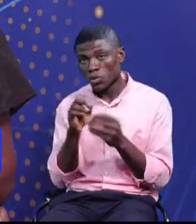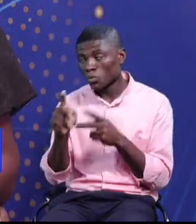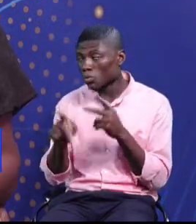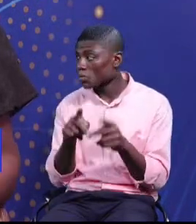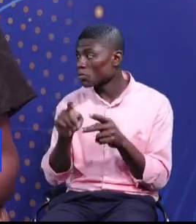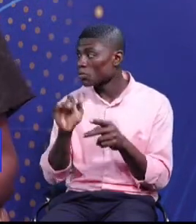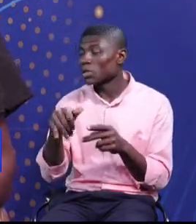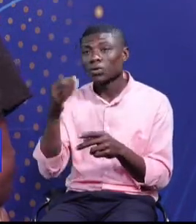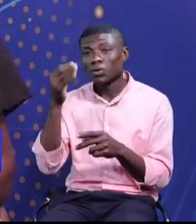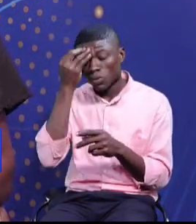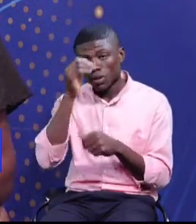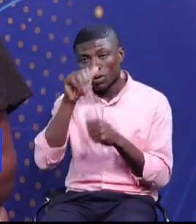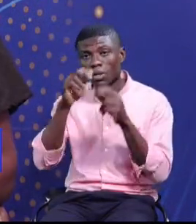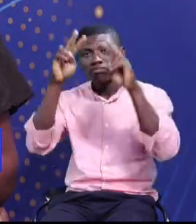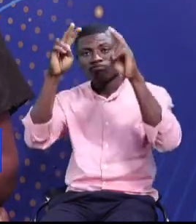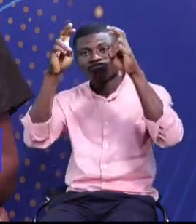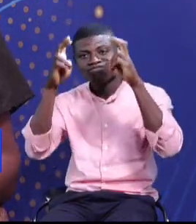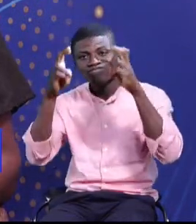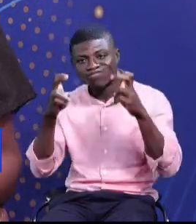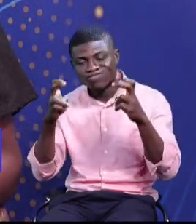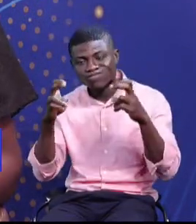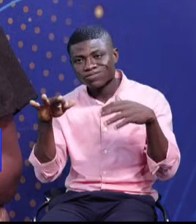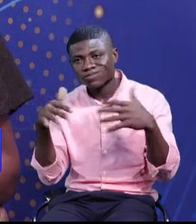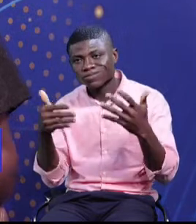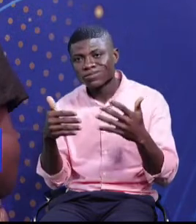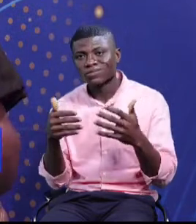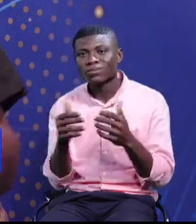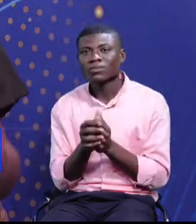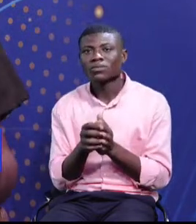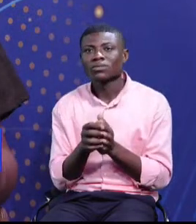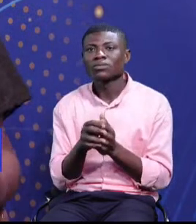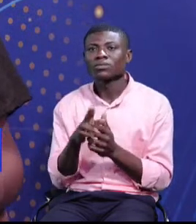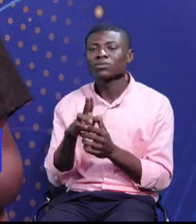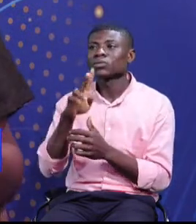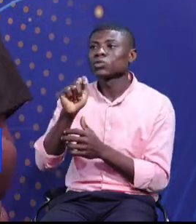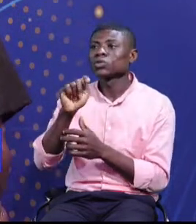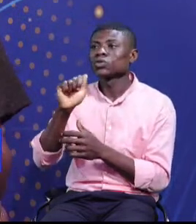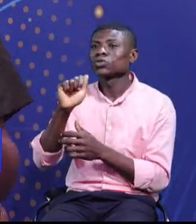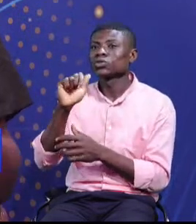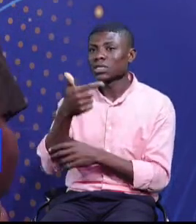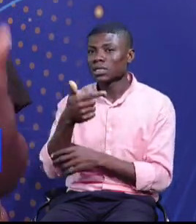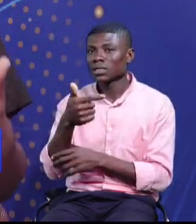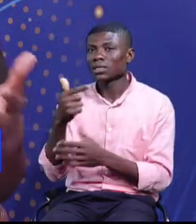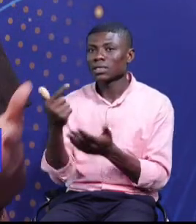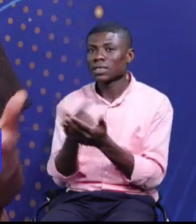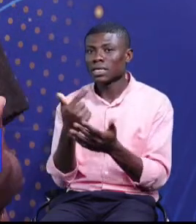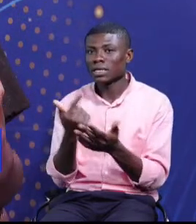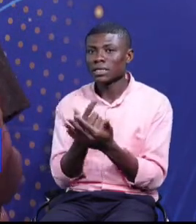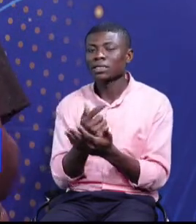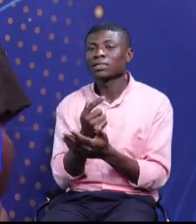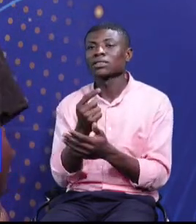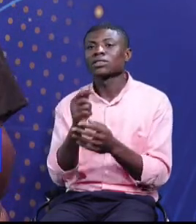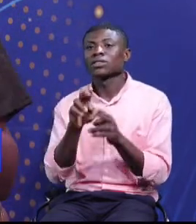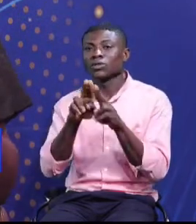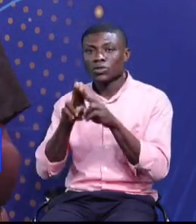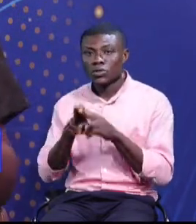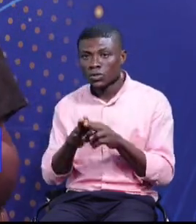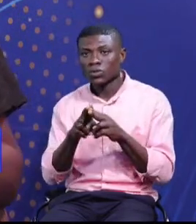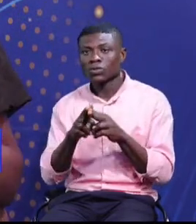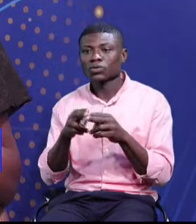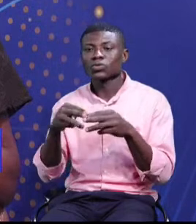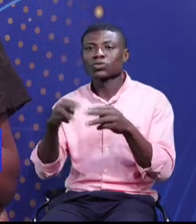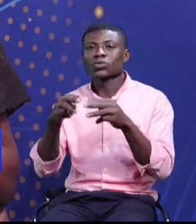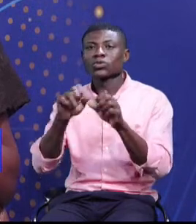have heard of the issues of GUTAG, Ghana Union Traders, Ghana Union Traders Association closing up